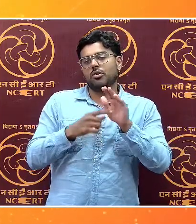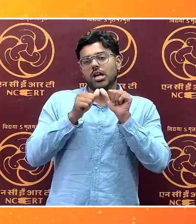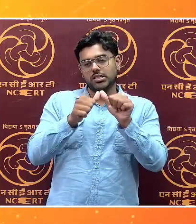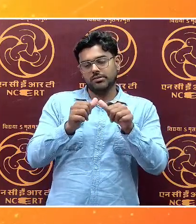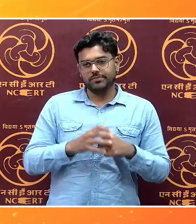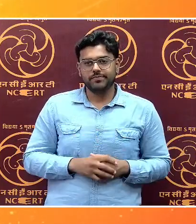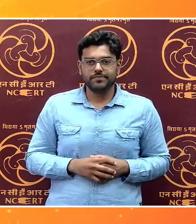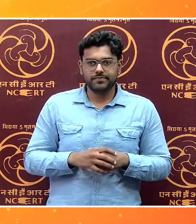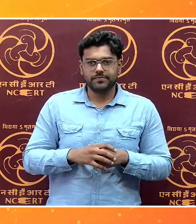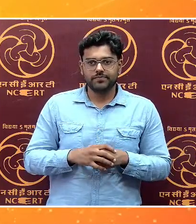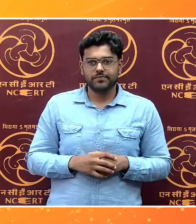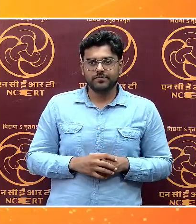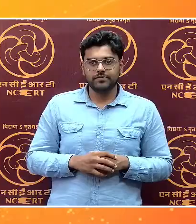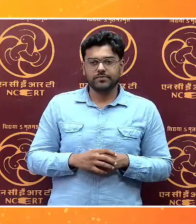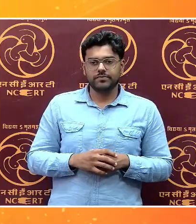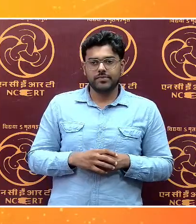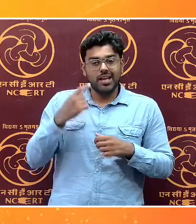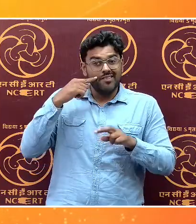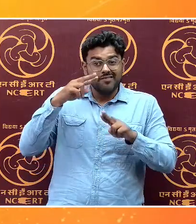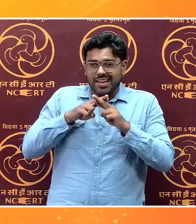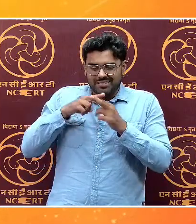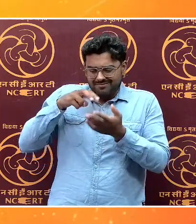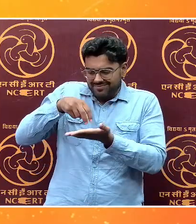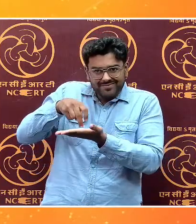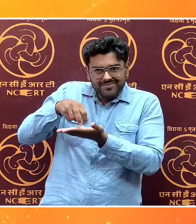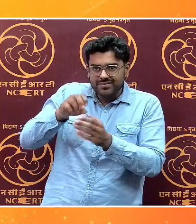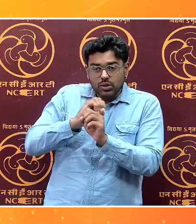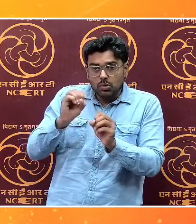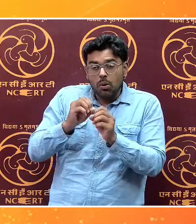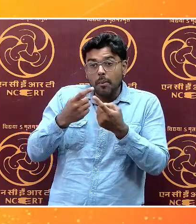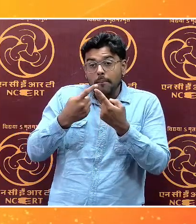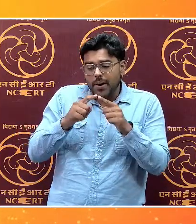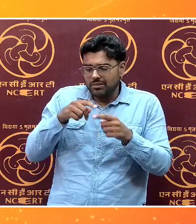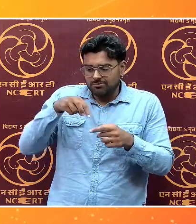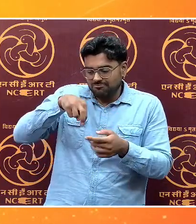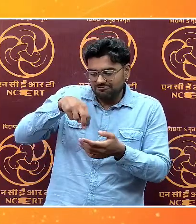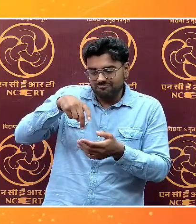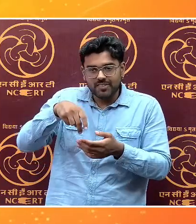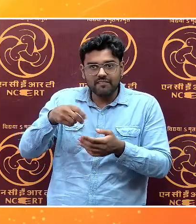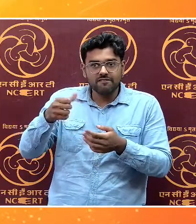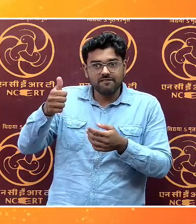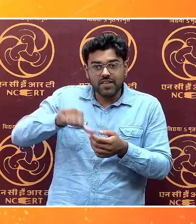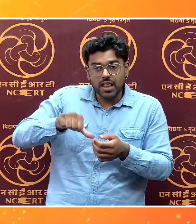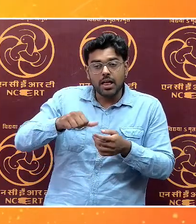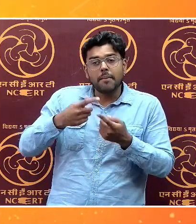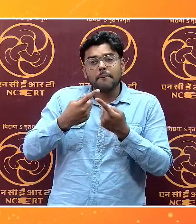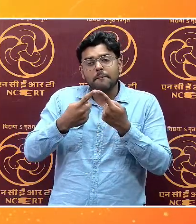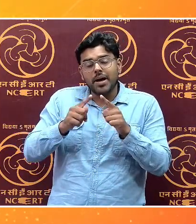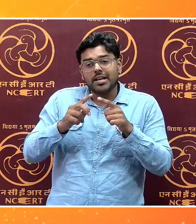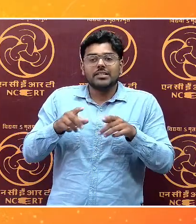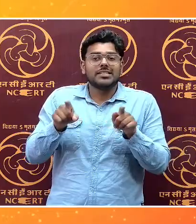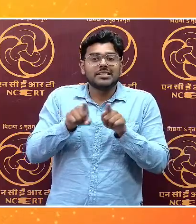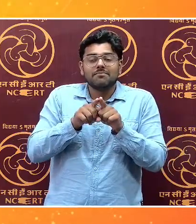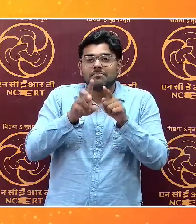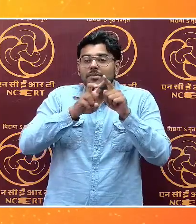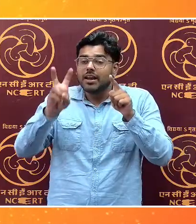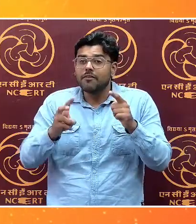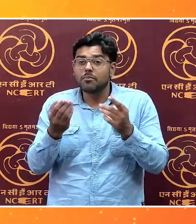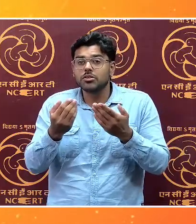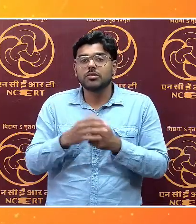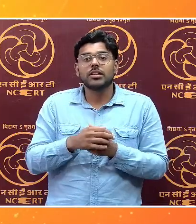you. Even if one doesn't have feet and can't walk, one can flow like a river to travel